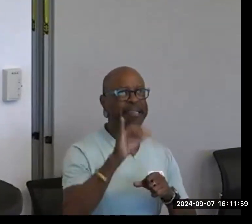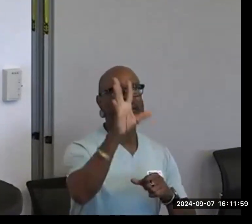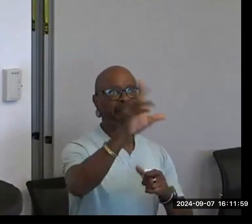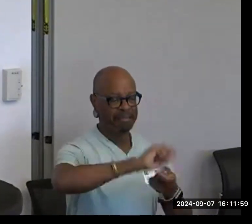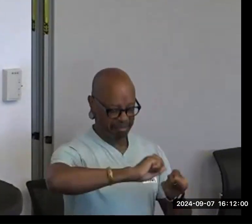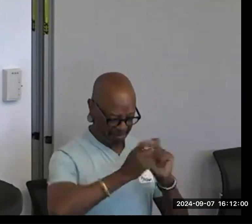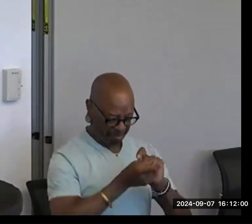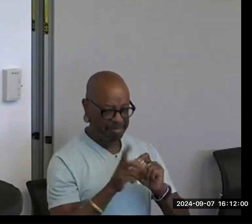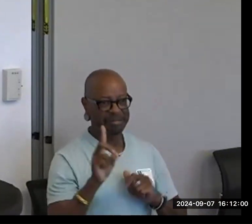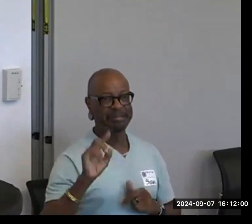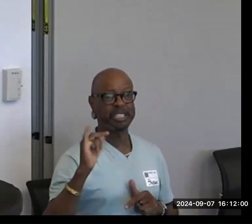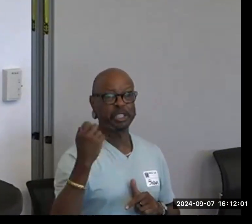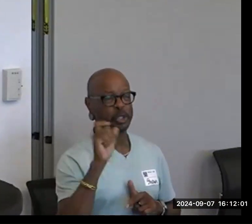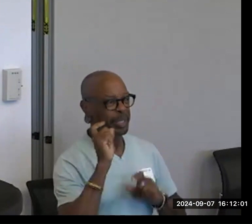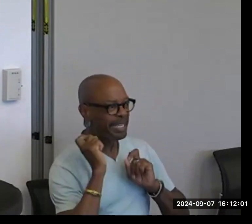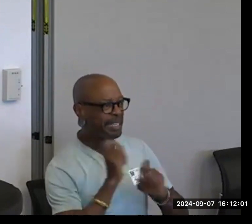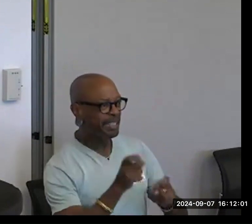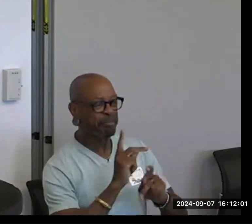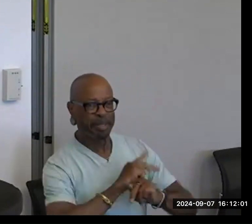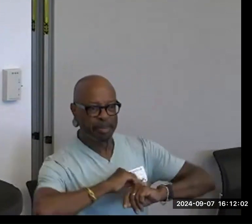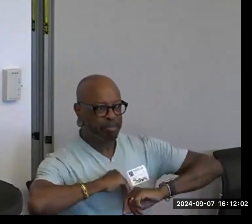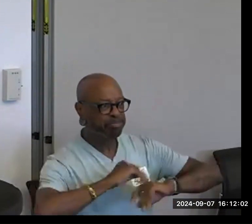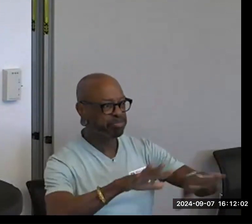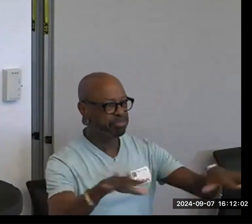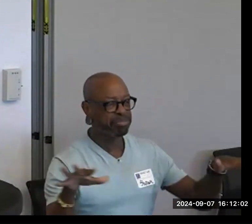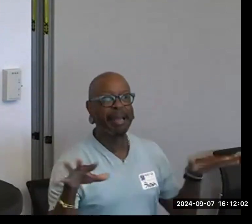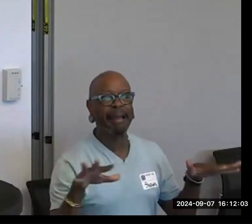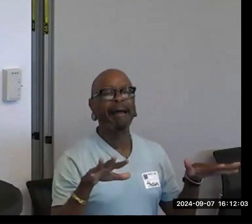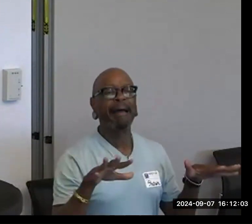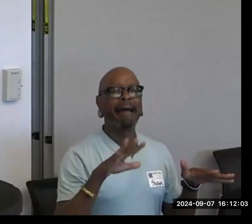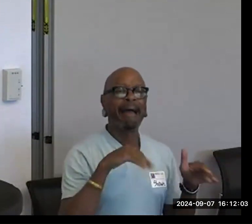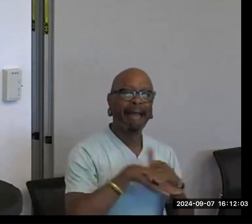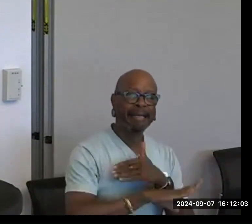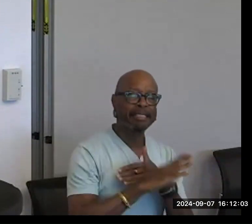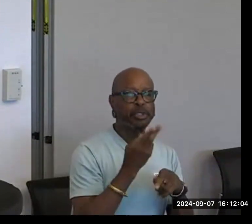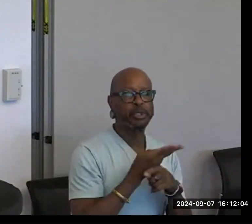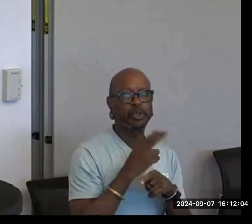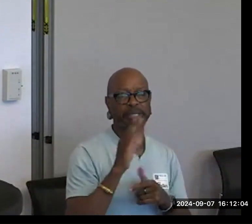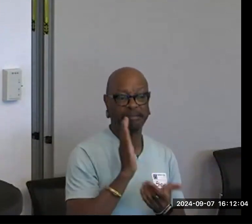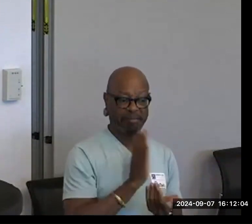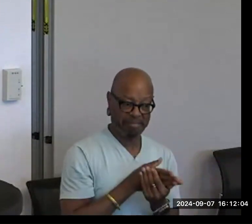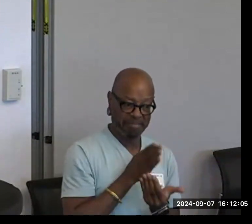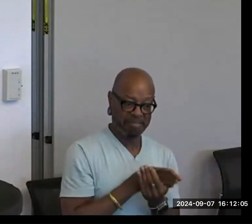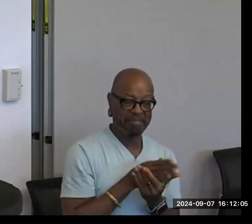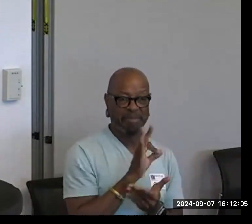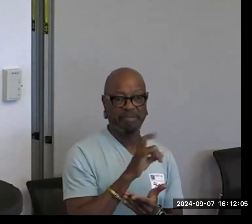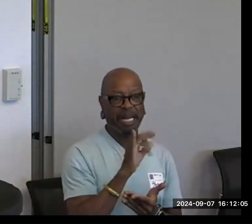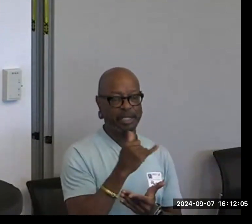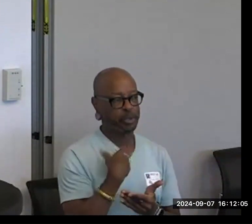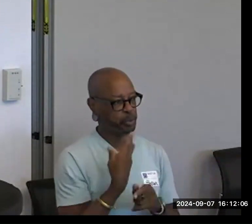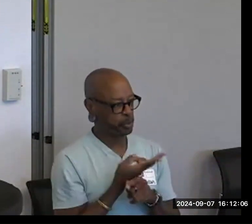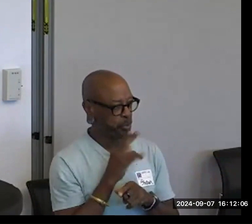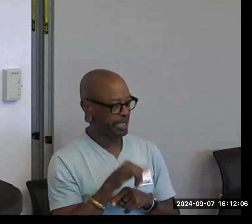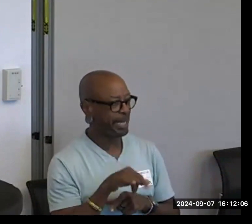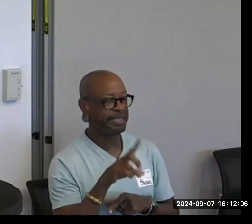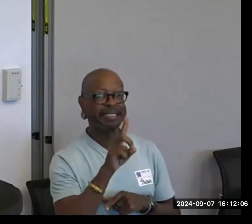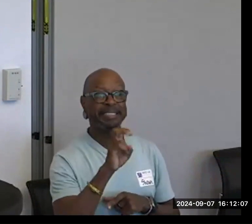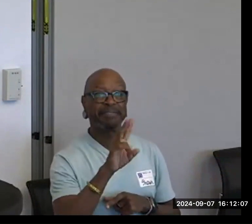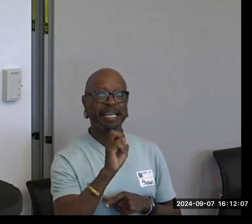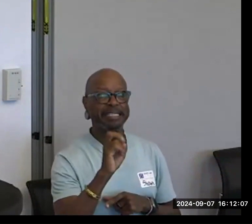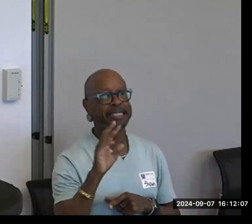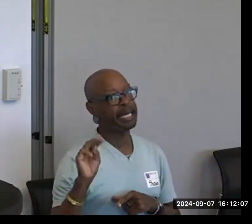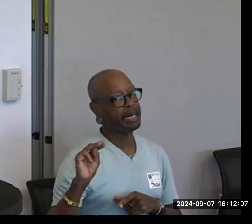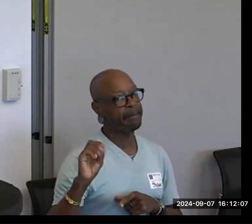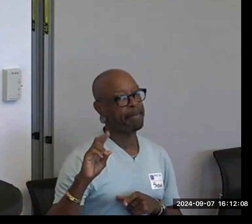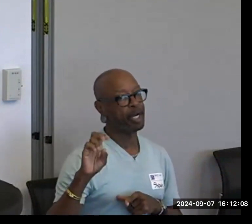people access with files that just go into a device like the Monarch, then you have a much